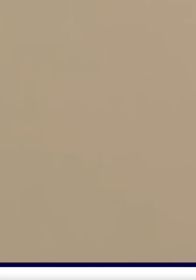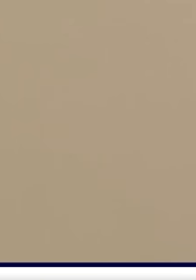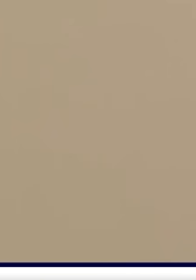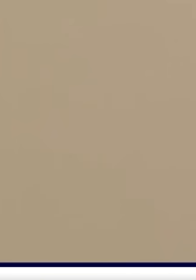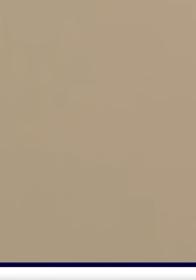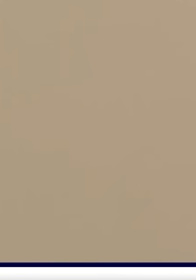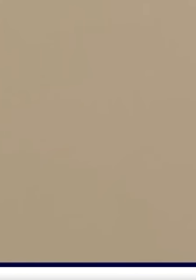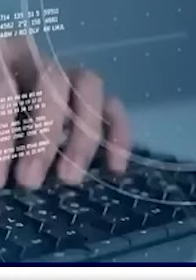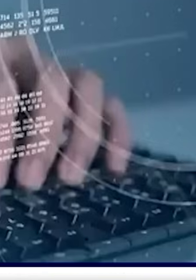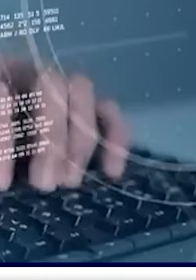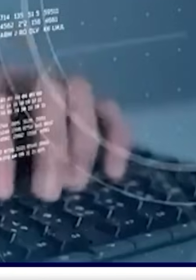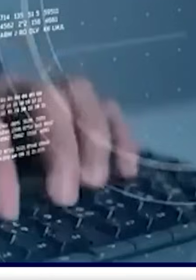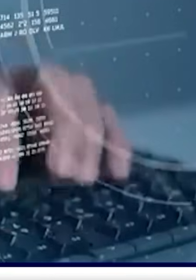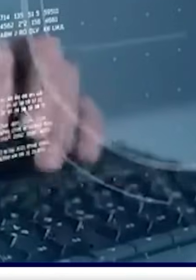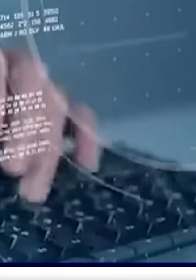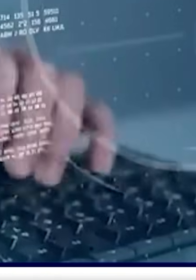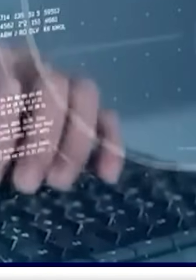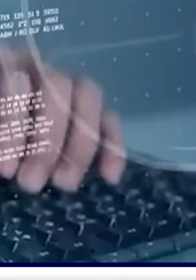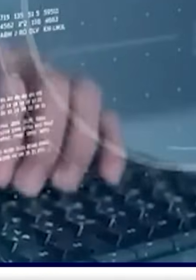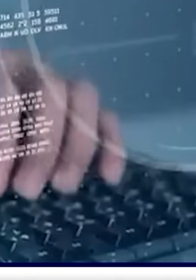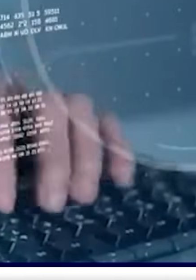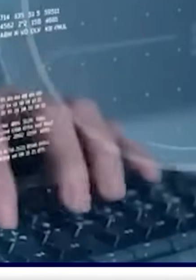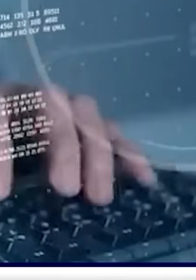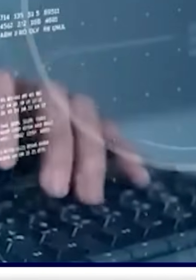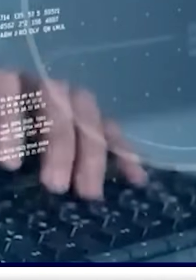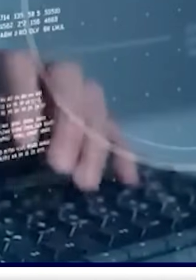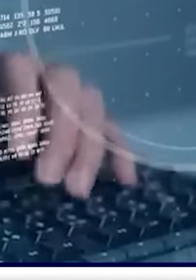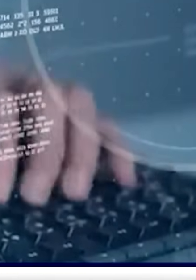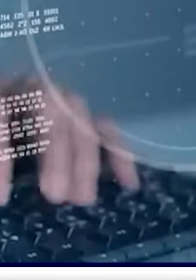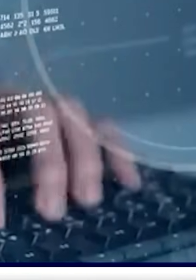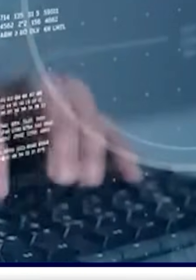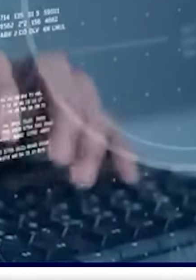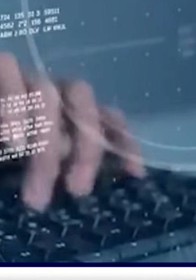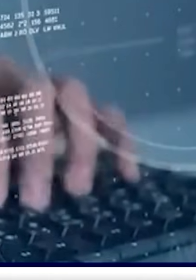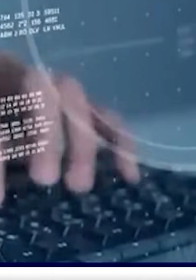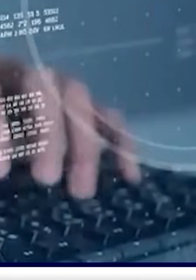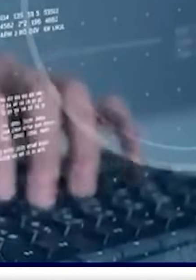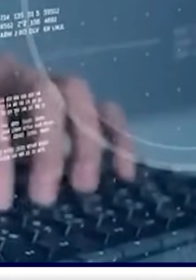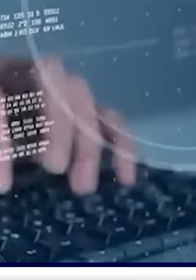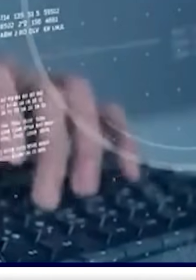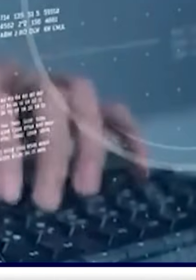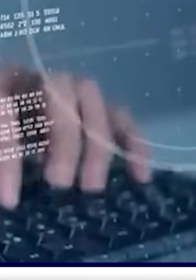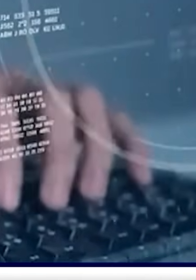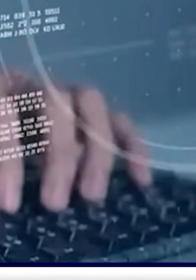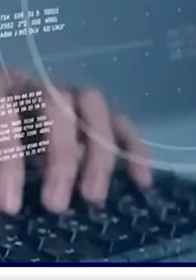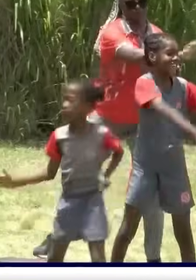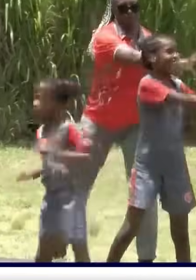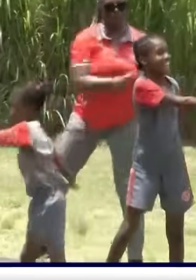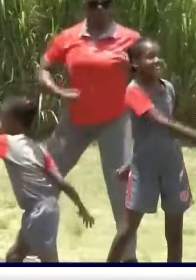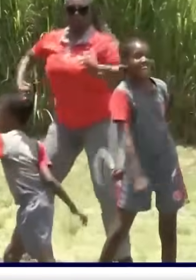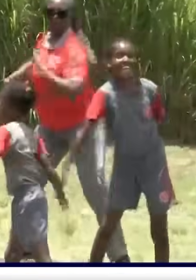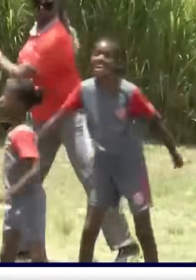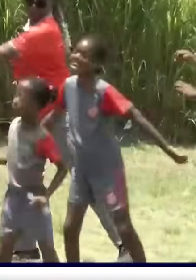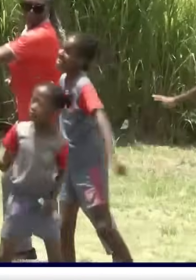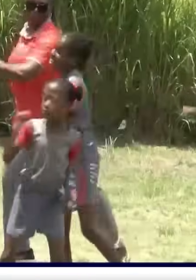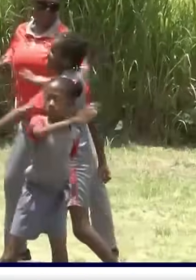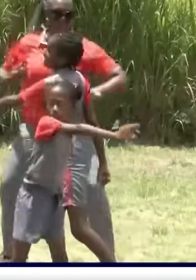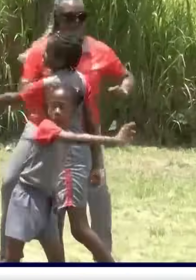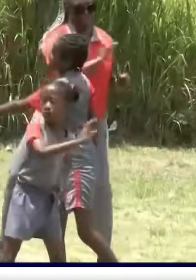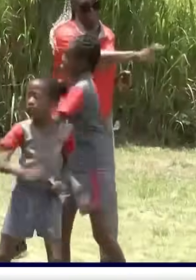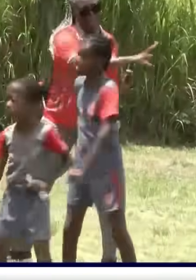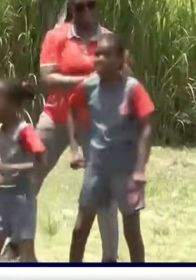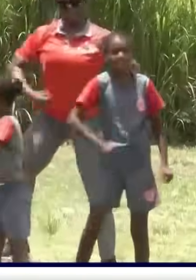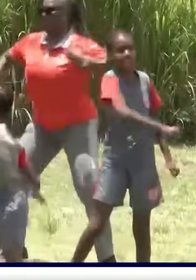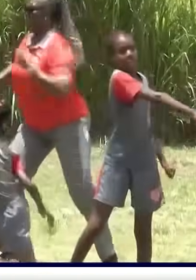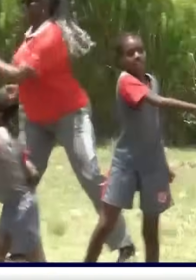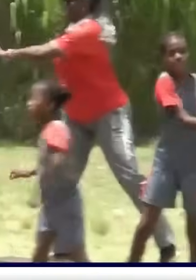months. Several Barbados-based businesses hit by cyber attacks. Students and teachers at Welches Primary